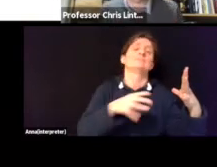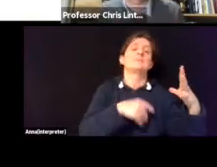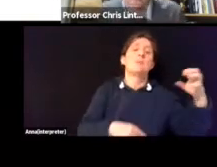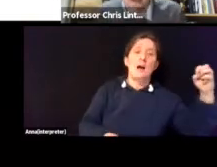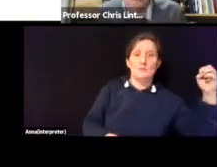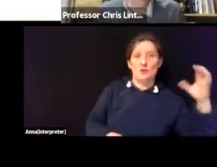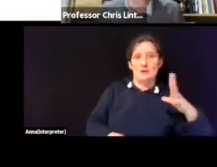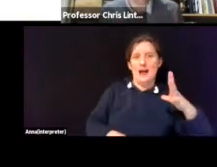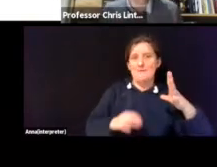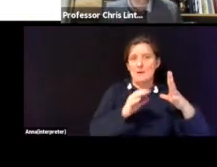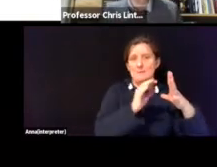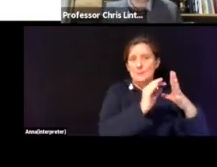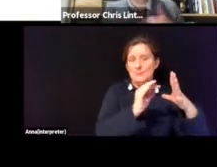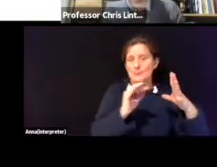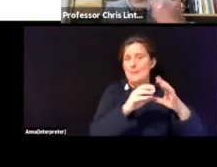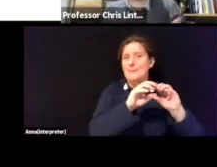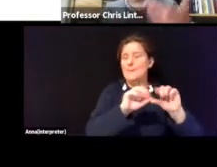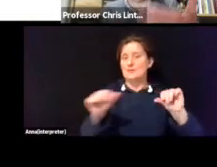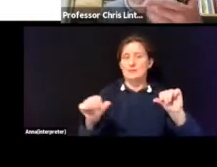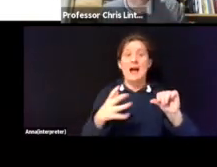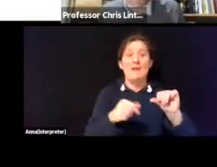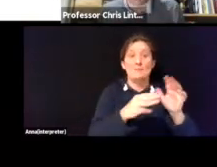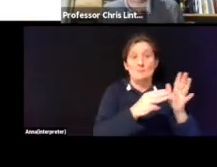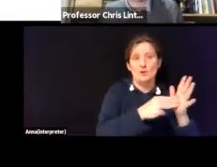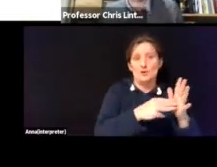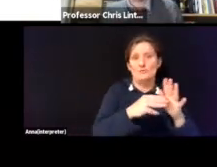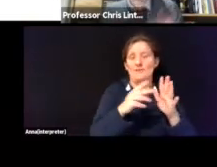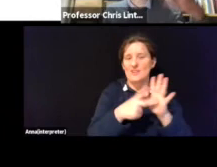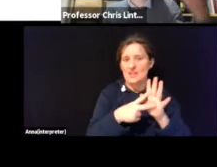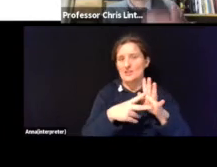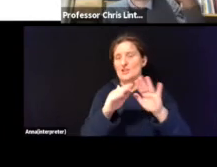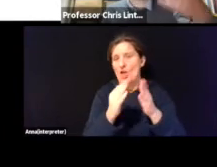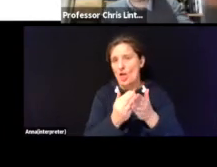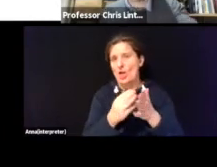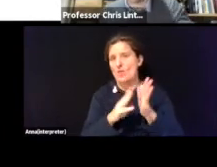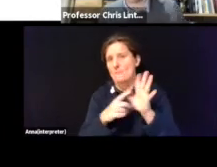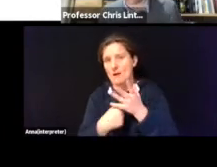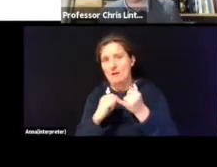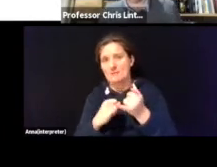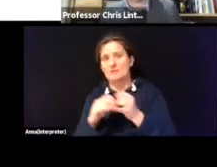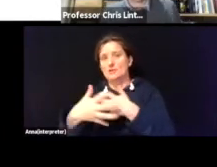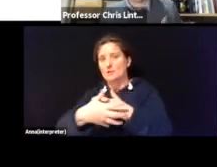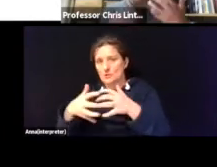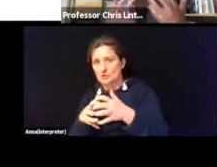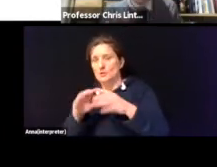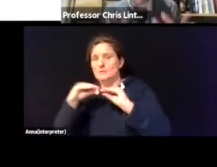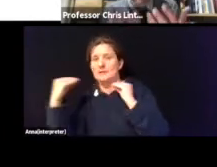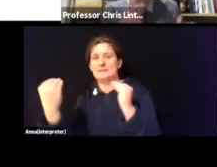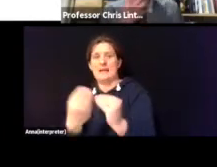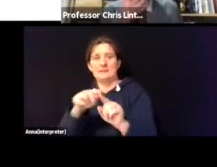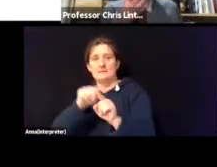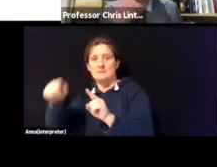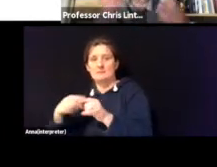beautiful pattern to it. There's Mercury, Venus, Earth, and Mars, and then there's Jupiter, Saturn, Uranus, and Neptune. The